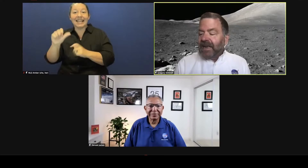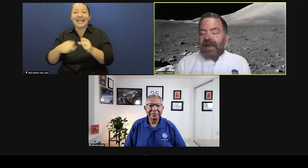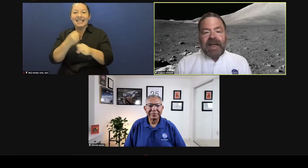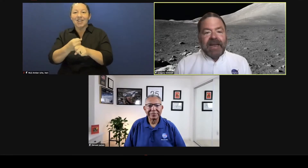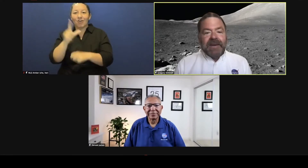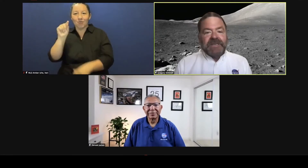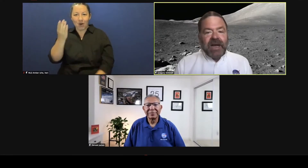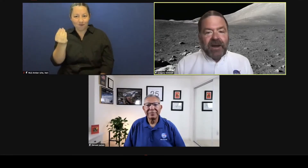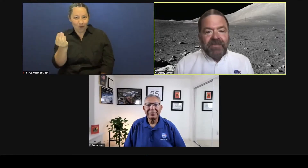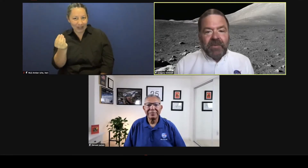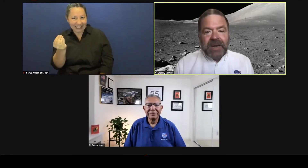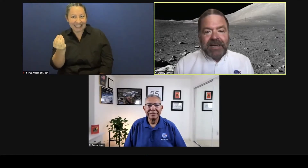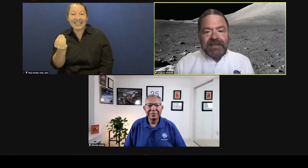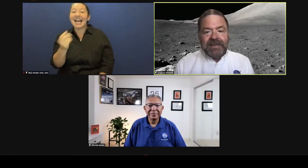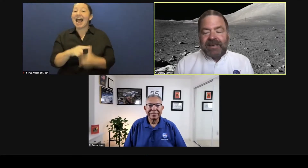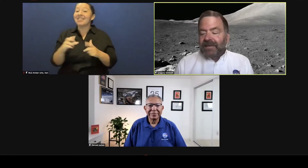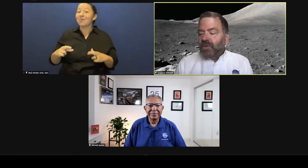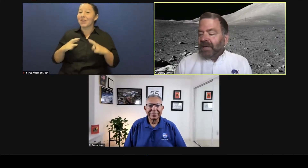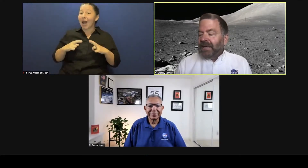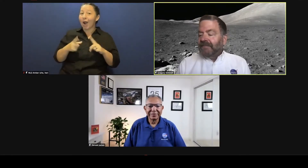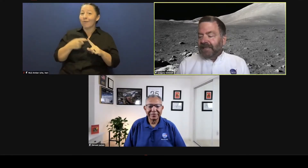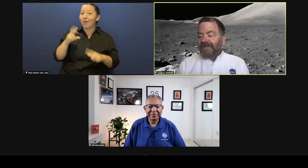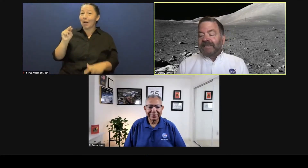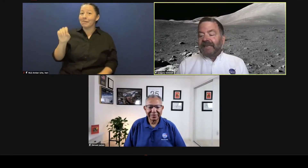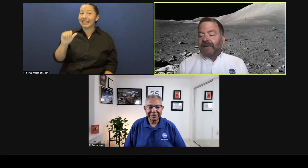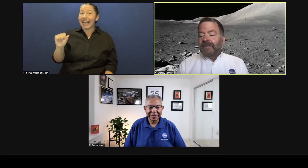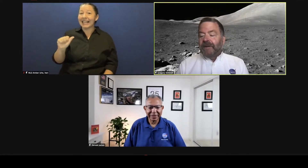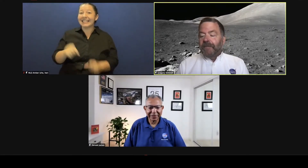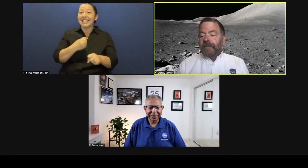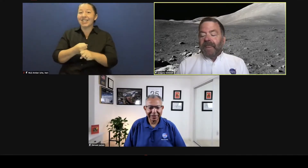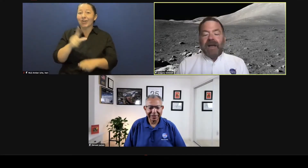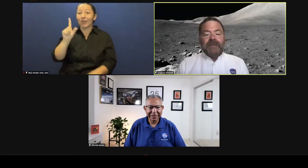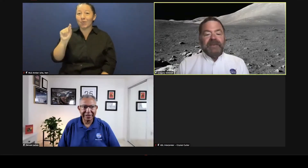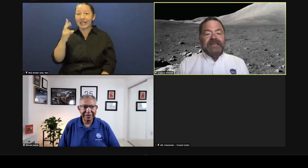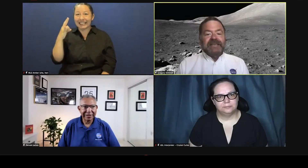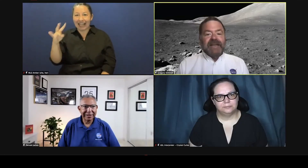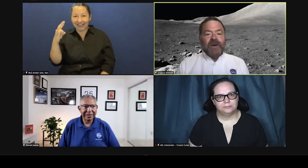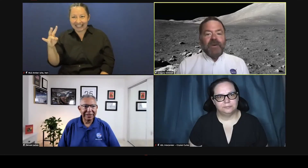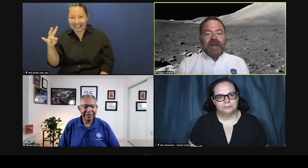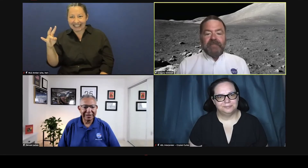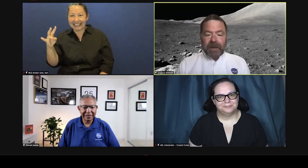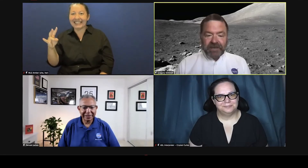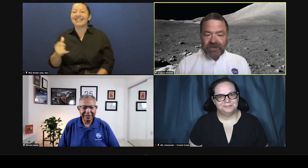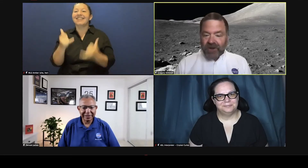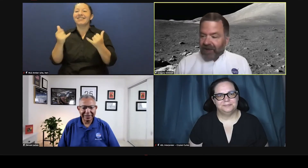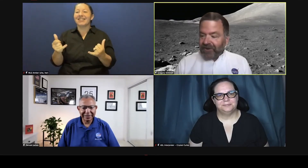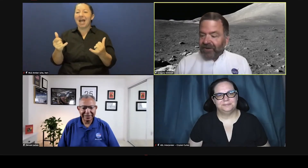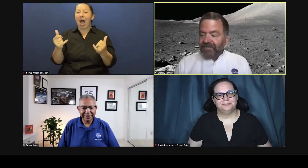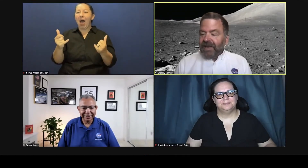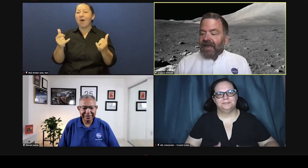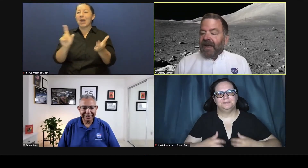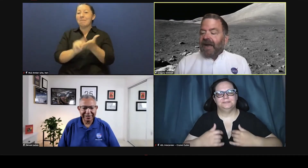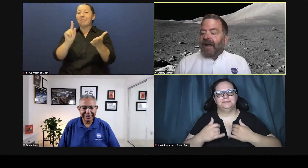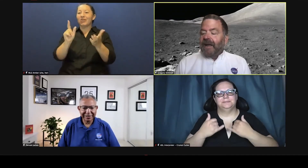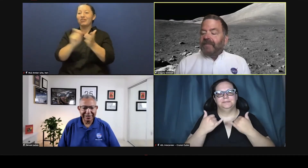2014. And he retired from NASA in 2017. He's now a published